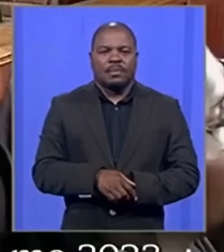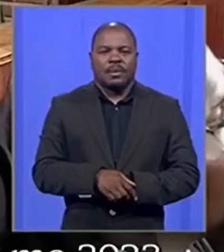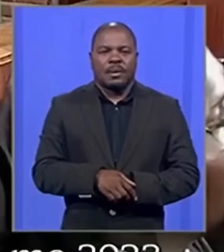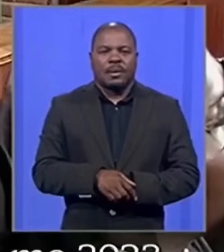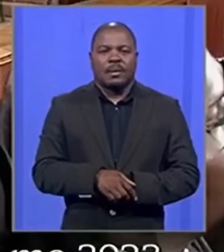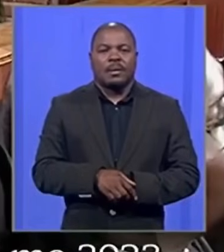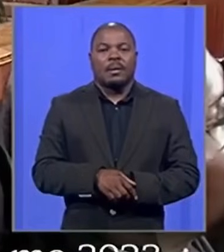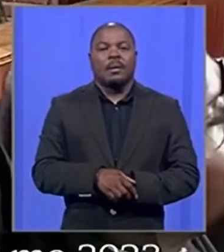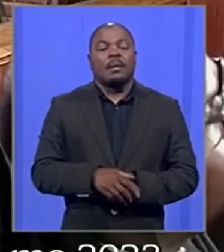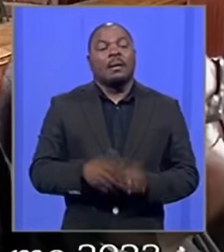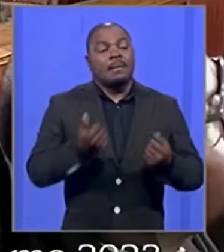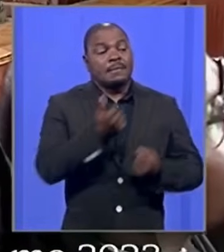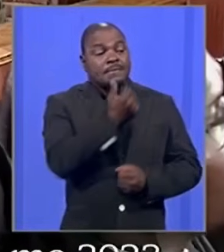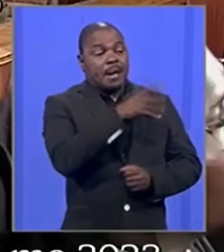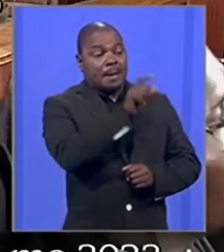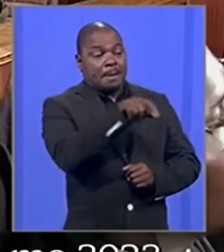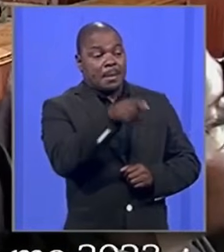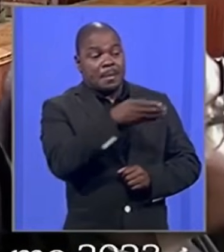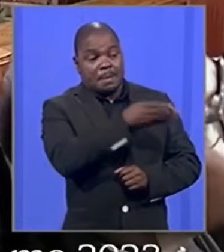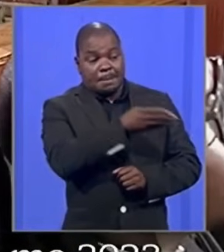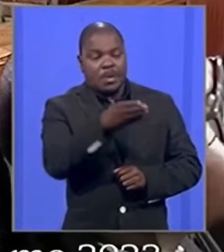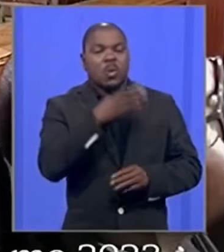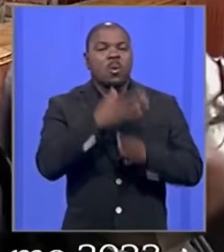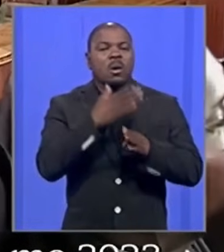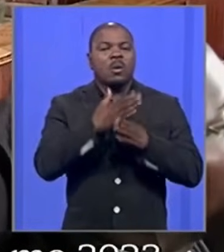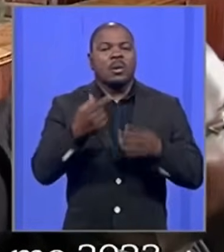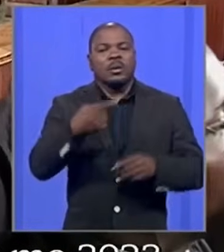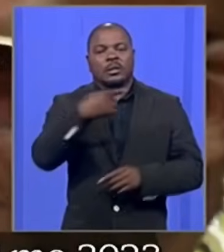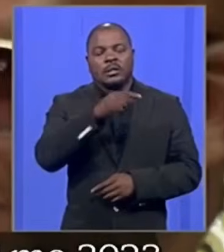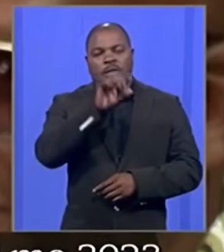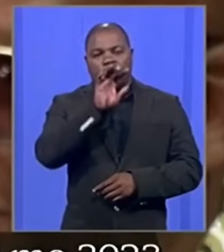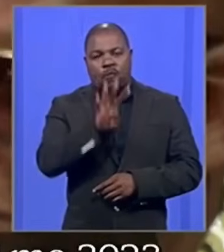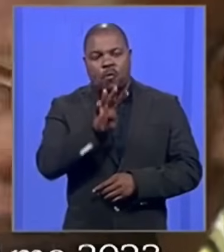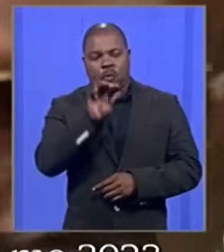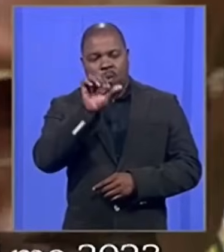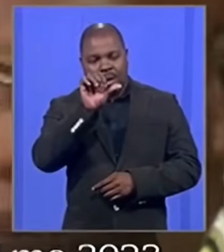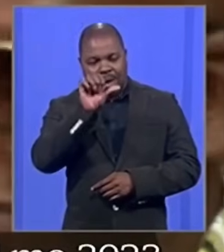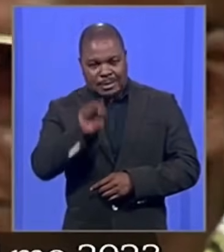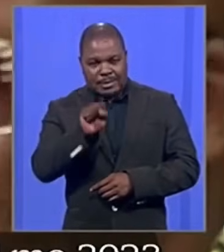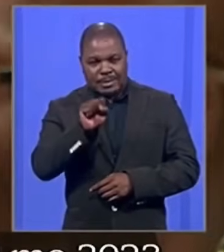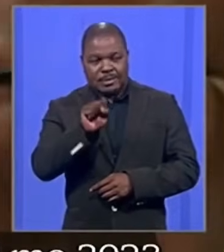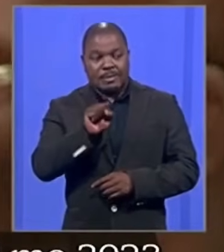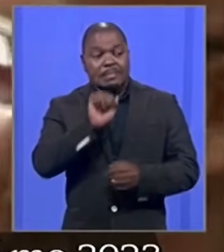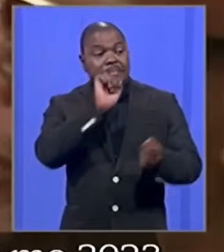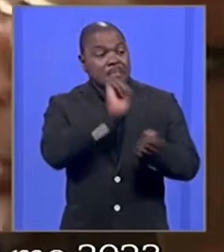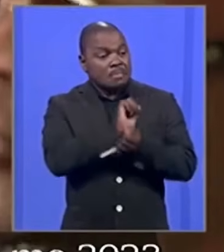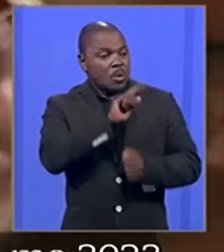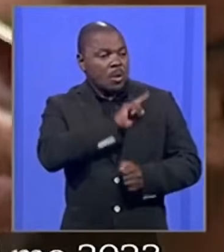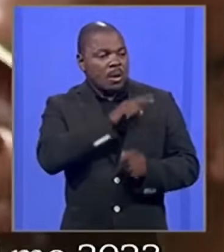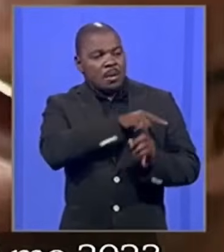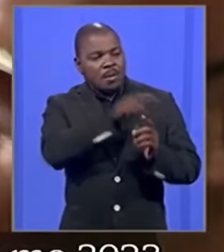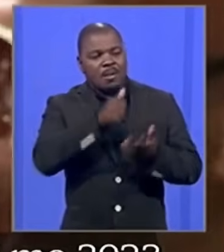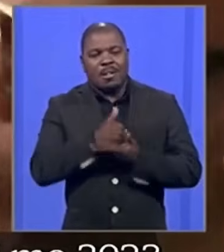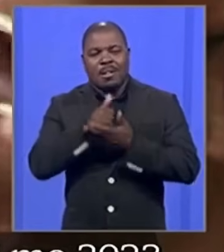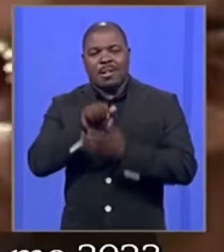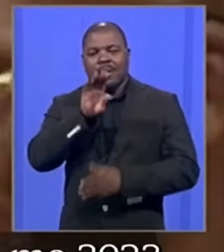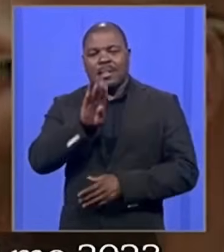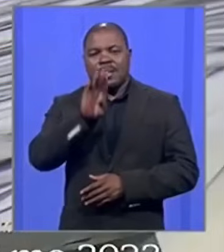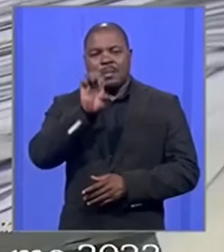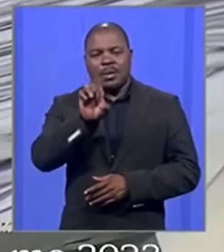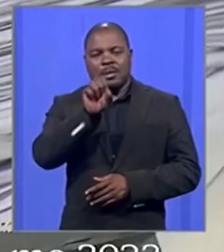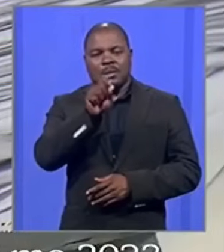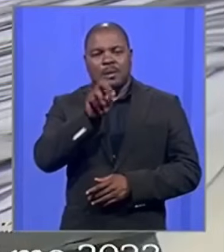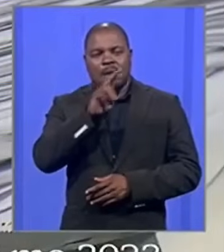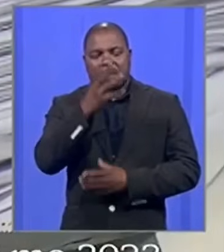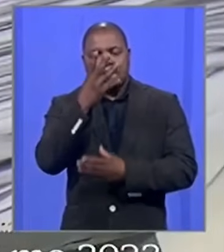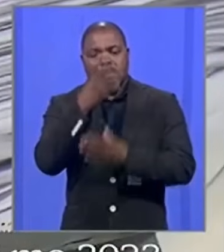Fa ba latofadiwa ba le batlhano ba ileng badiri ba kgale ba kwa G4S ba ba latofadiwang ka go thusa Bester go tshaba kwa kgolegelong ba dira kopo